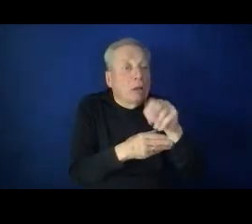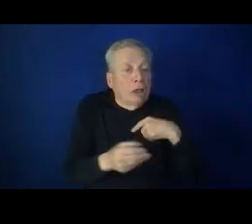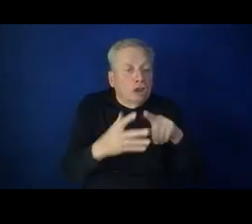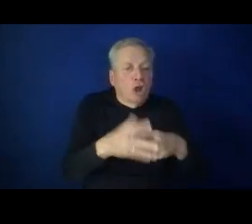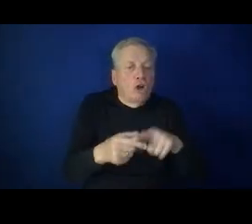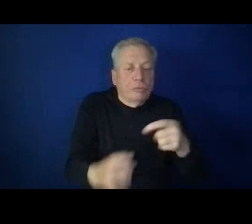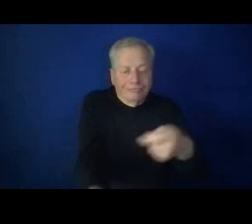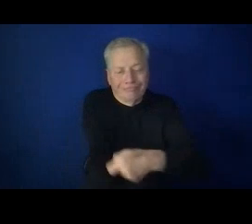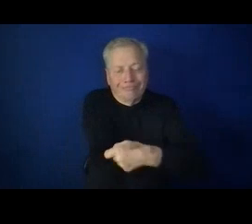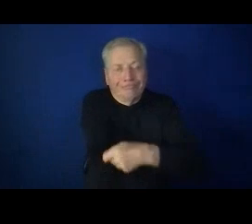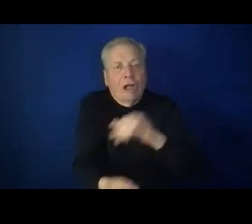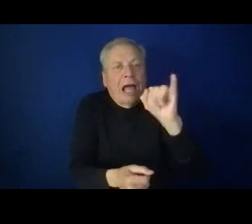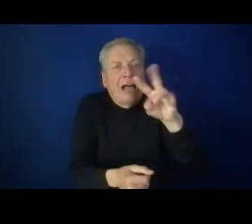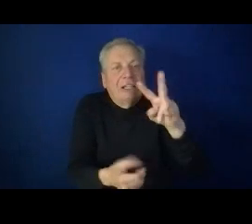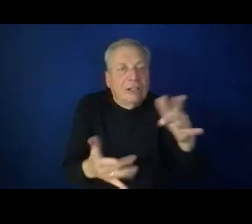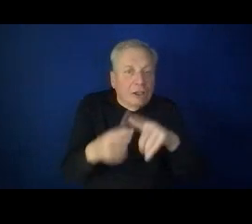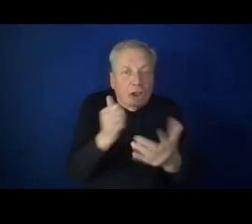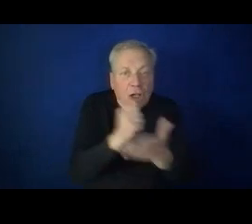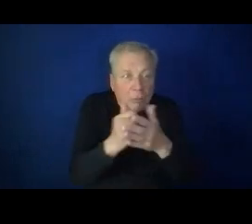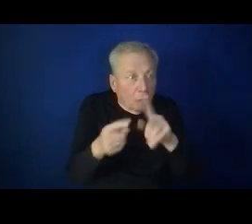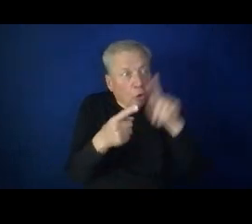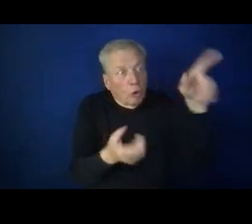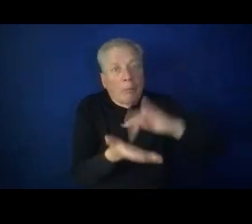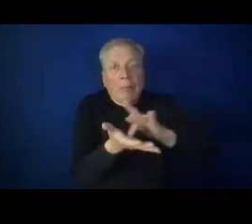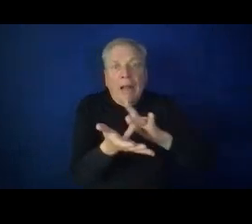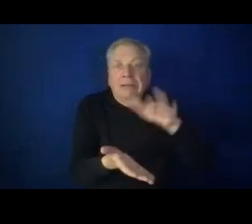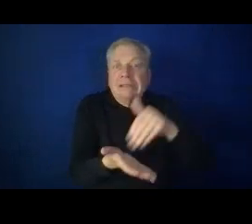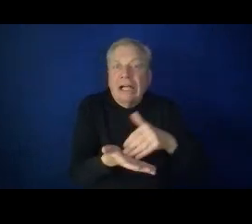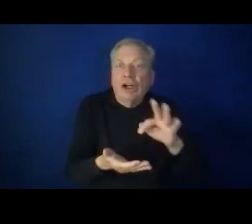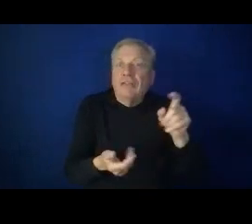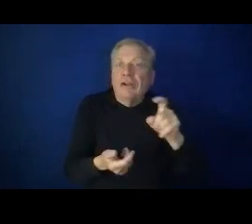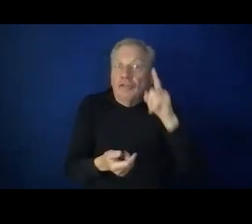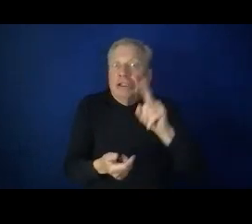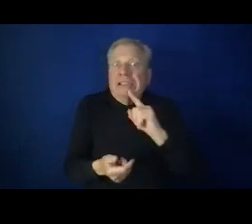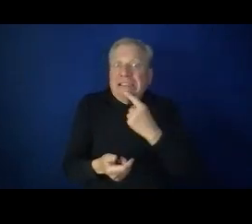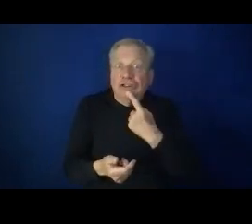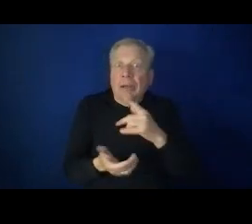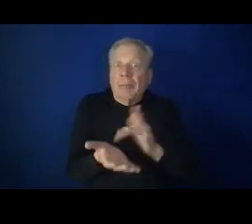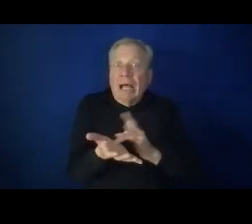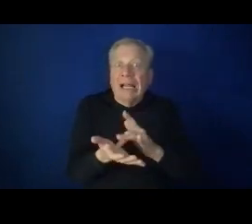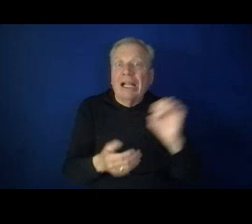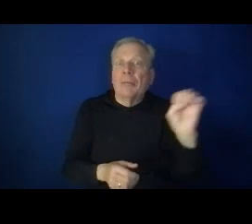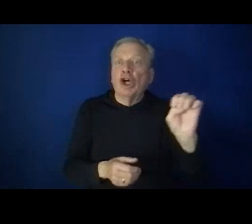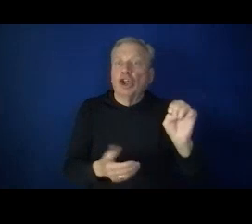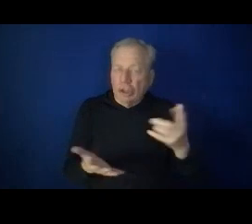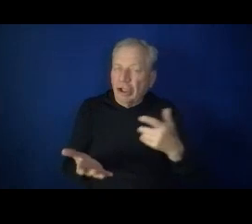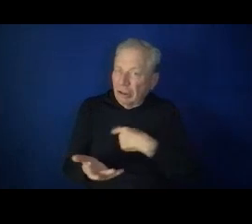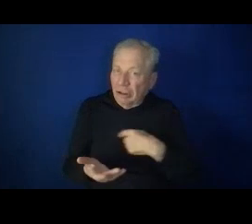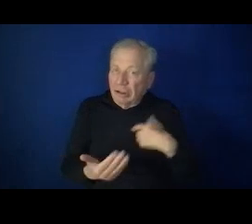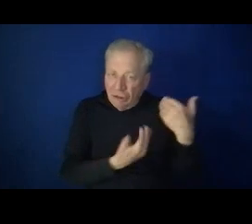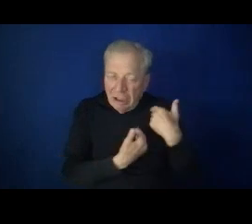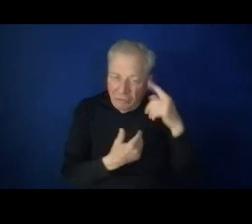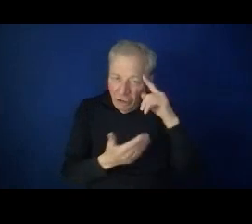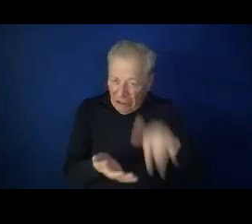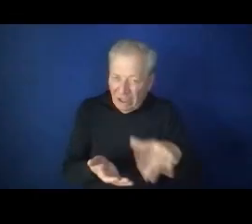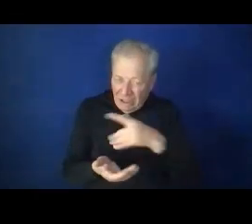to Eastern Idaho Regional Medical Center for a serious medical emergency, or someone is